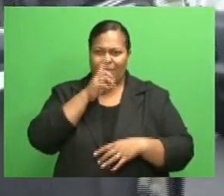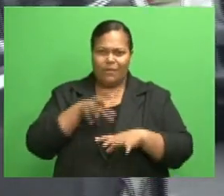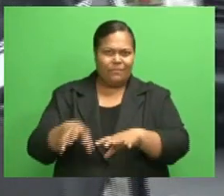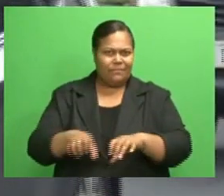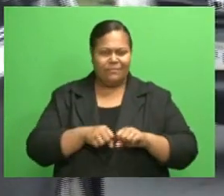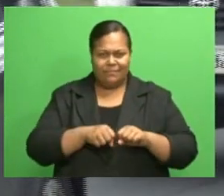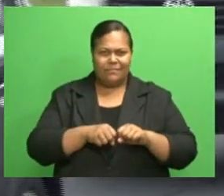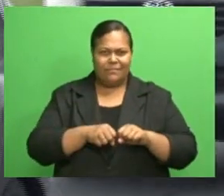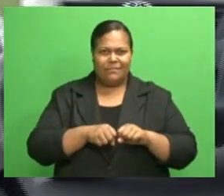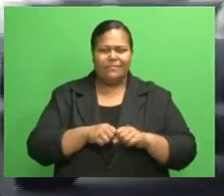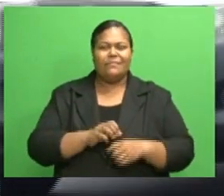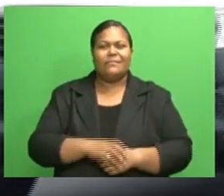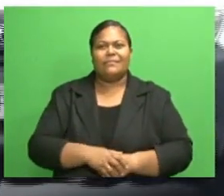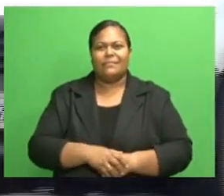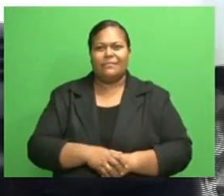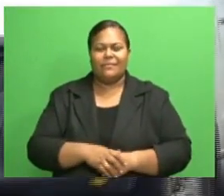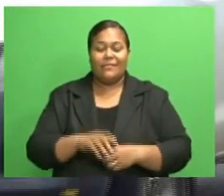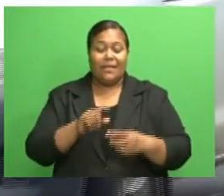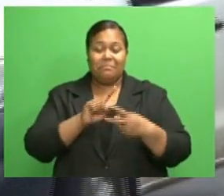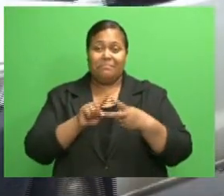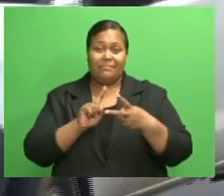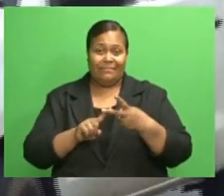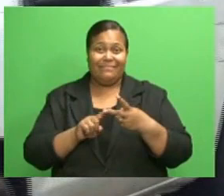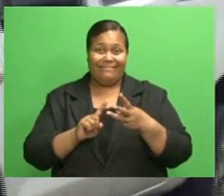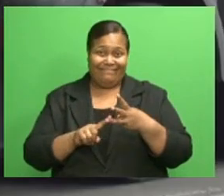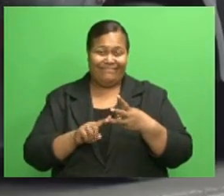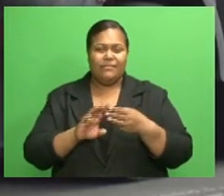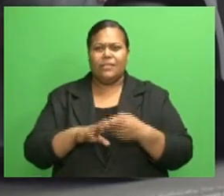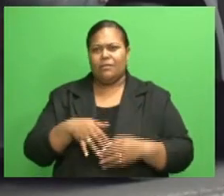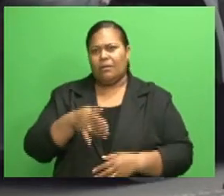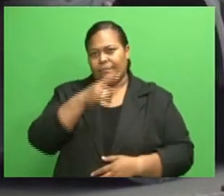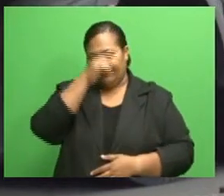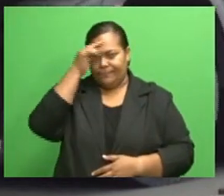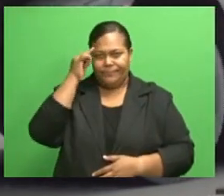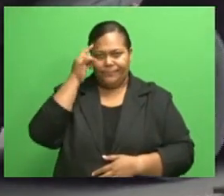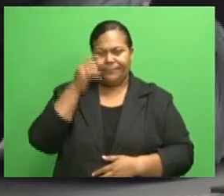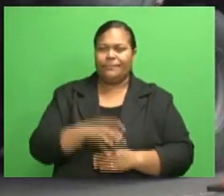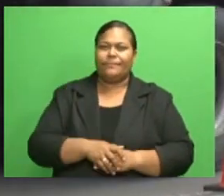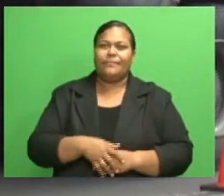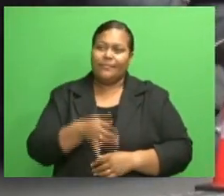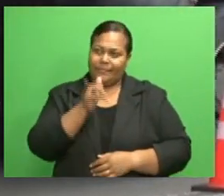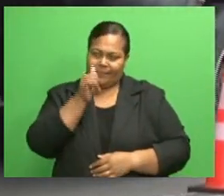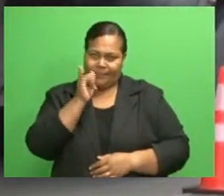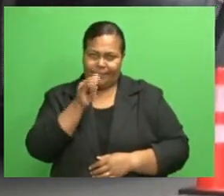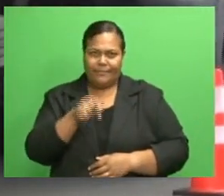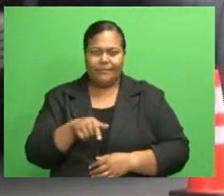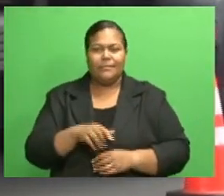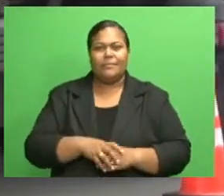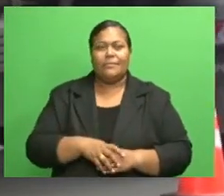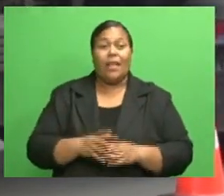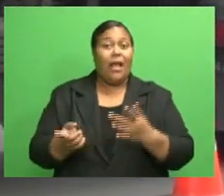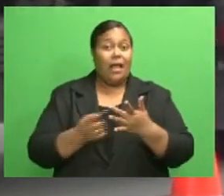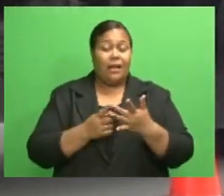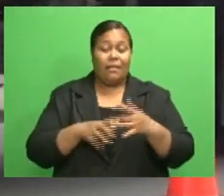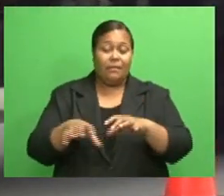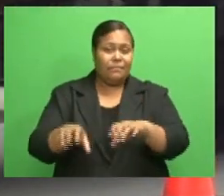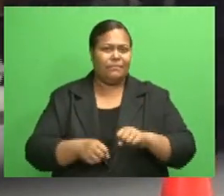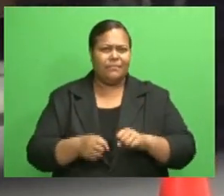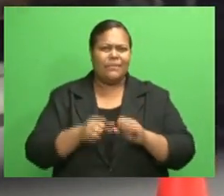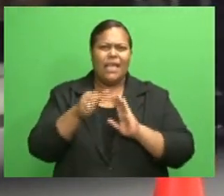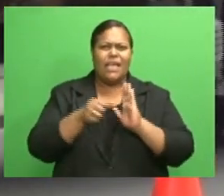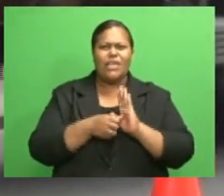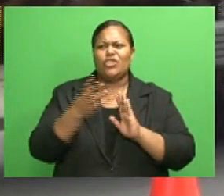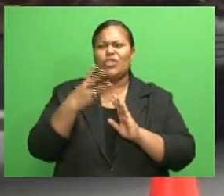and Laudala Beach in Nasinu as they were all drunk. Another arrest at the Namara settlement involved a 33-year-old